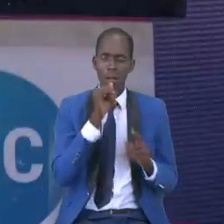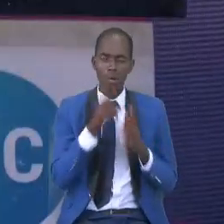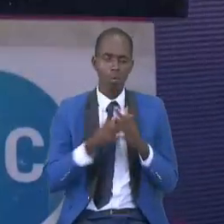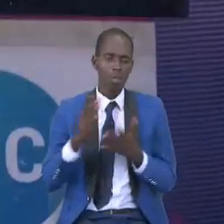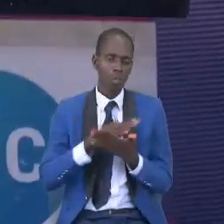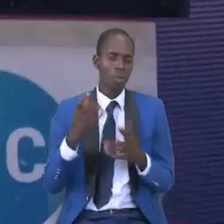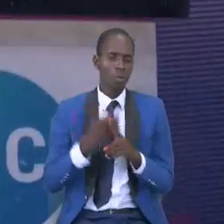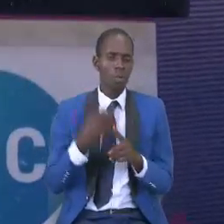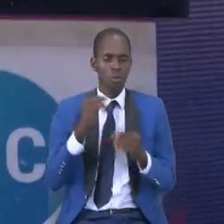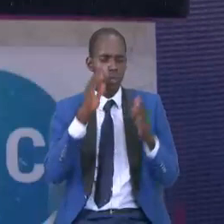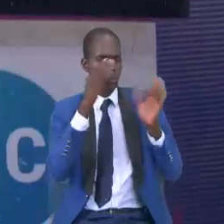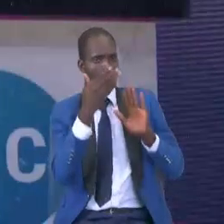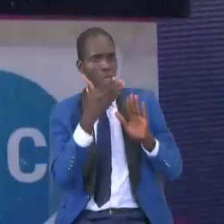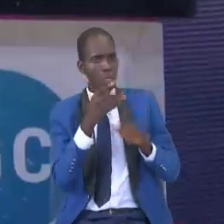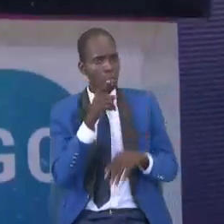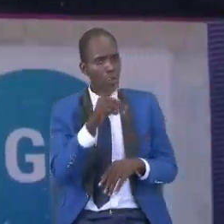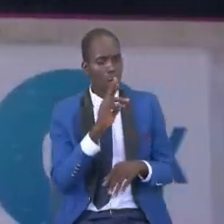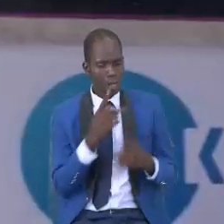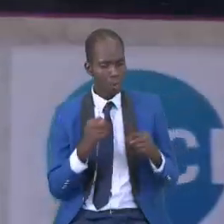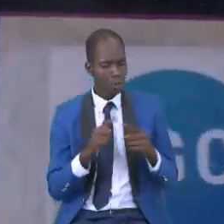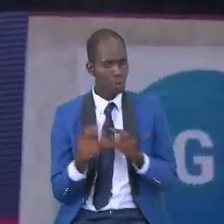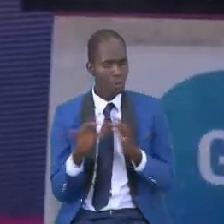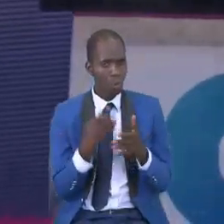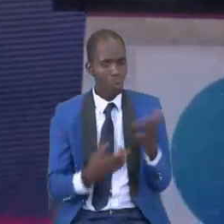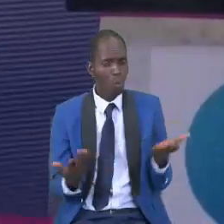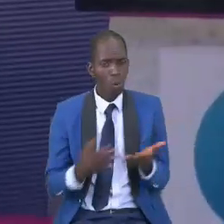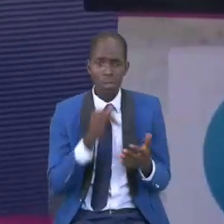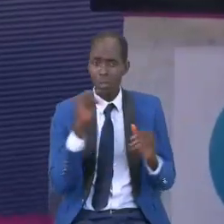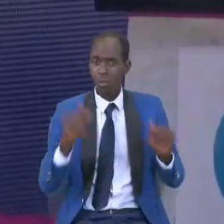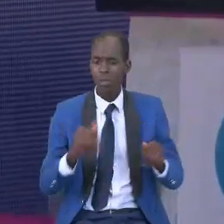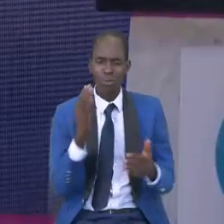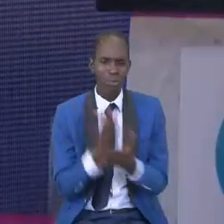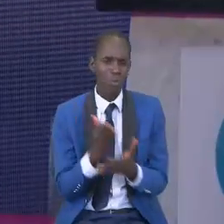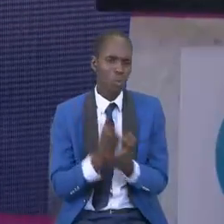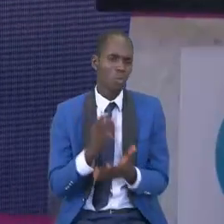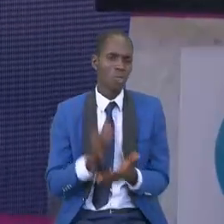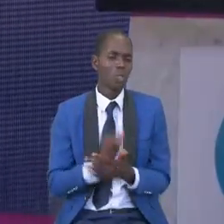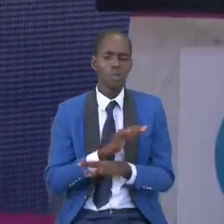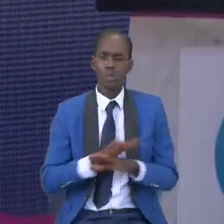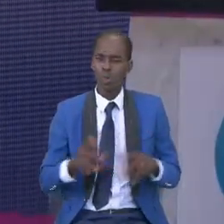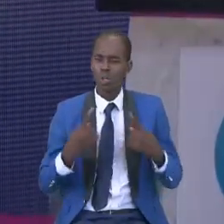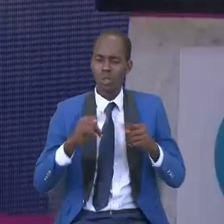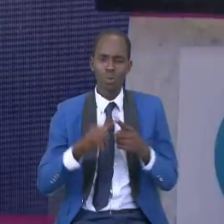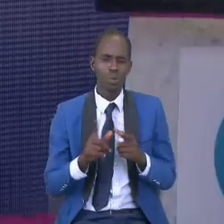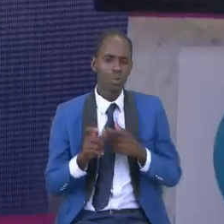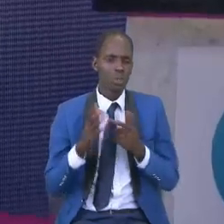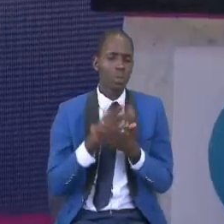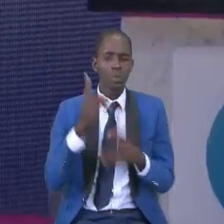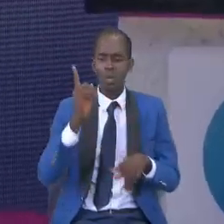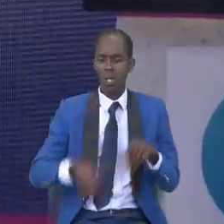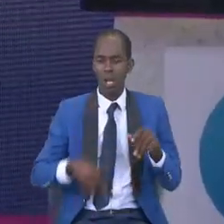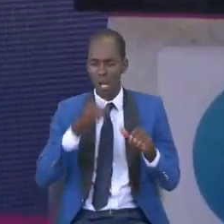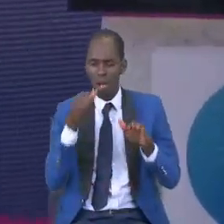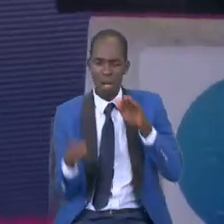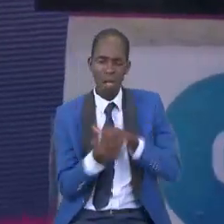undoable. It's impossible. Stop that. Don't try to run away. You cannot hide from God. Let's look at number two